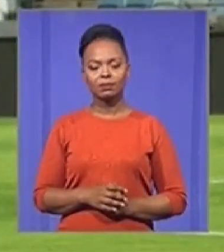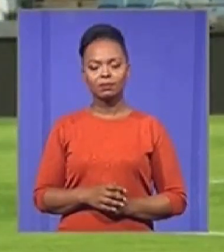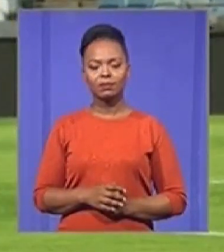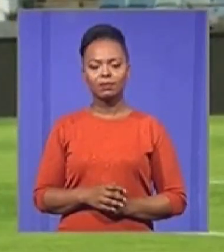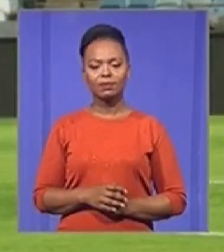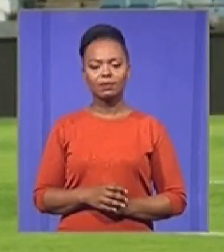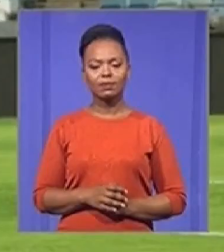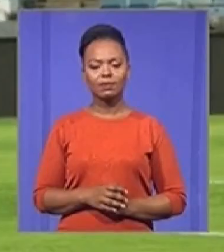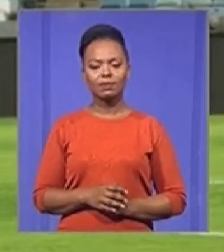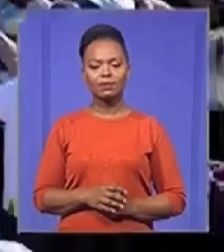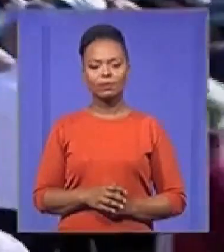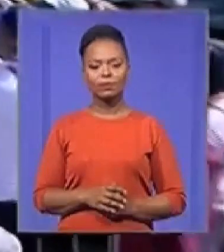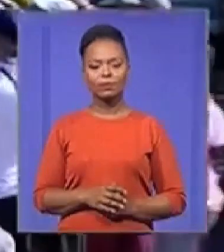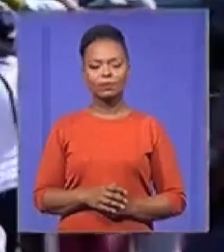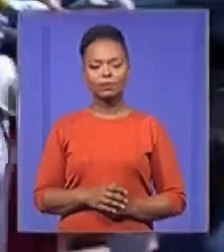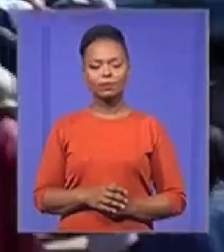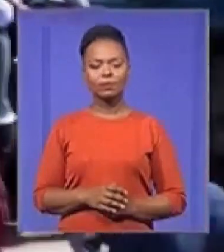Johannesburg.